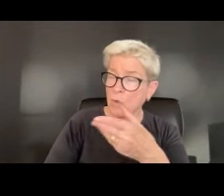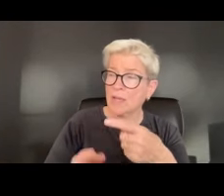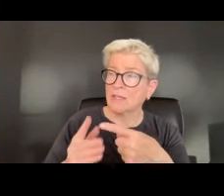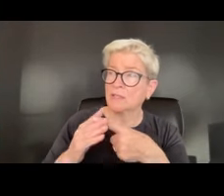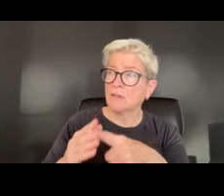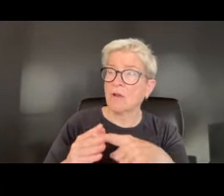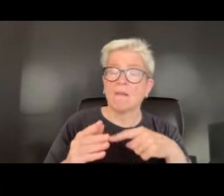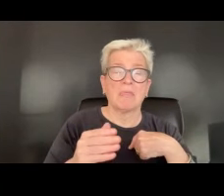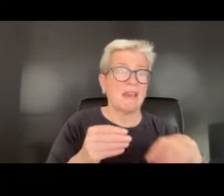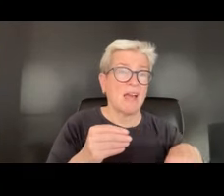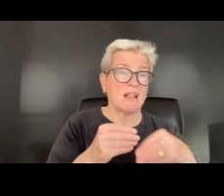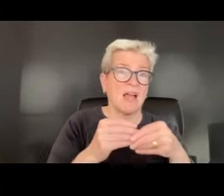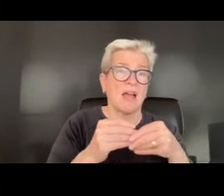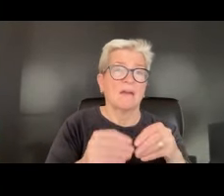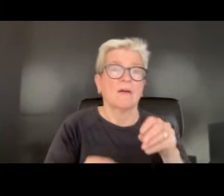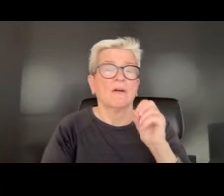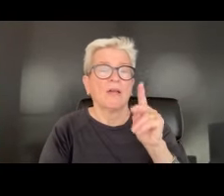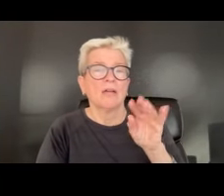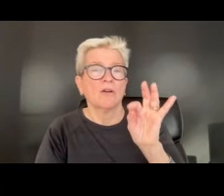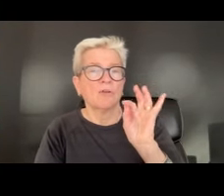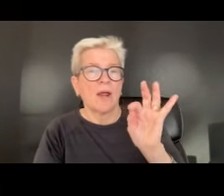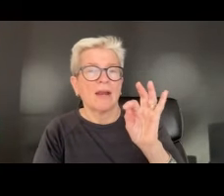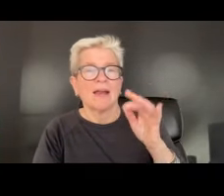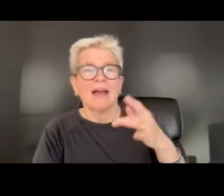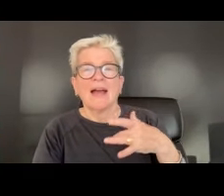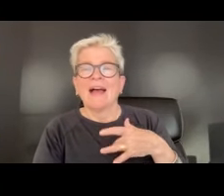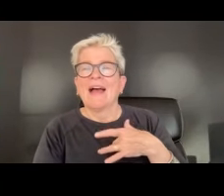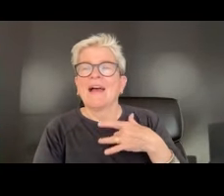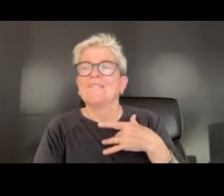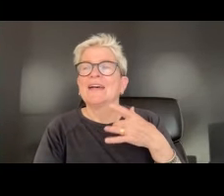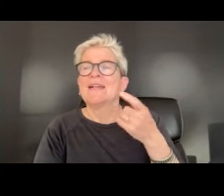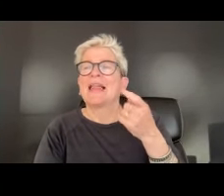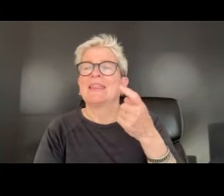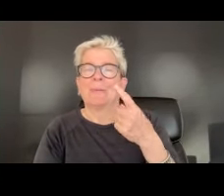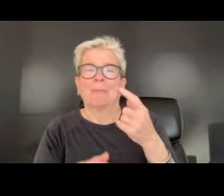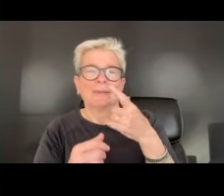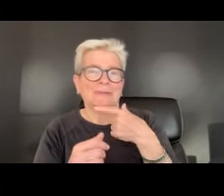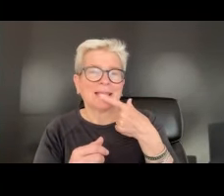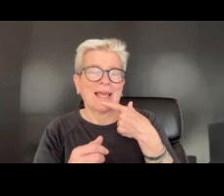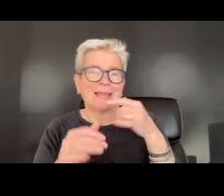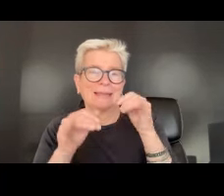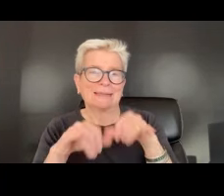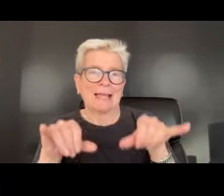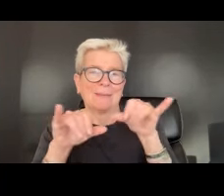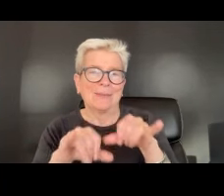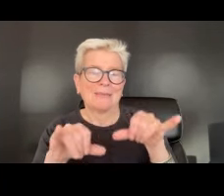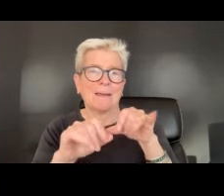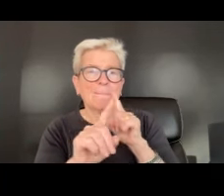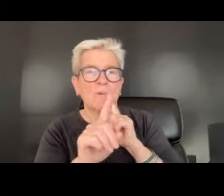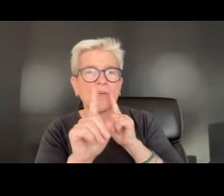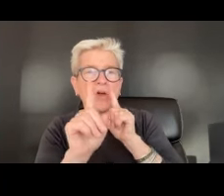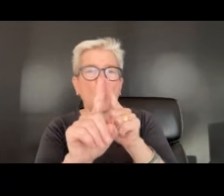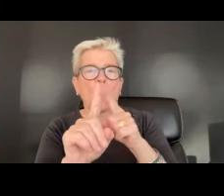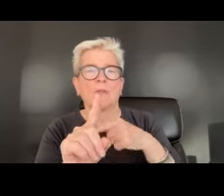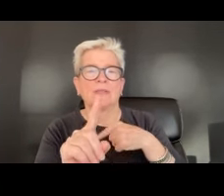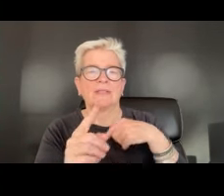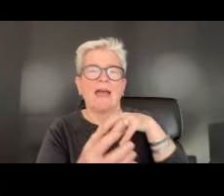on. Great. I feel like I might be a little bit of a broken record, but I think one of the goals here is to try and get that greater